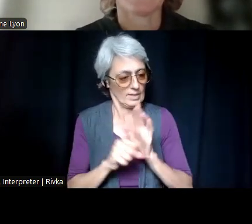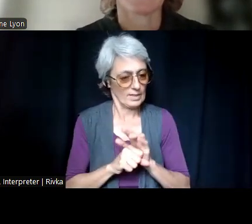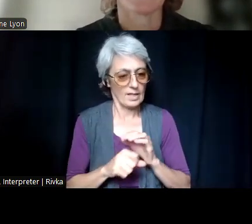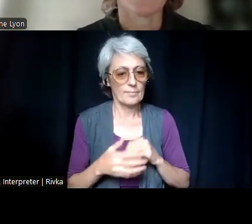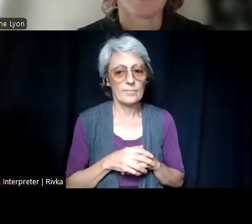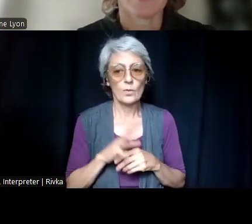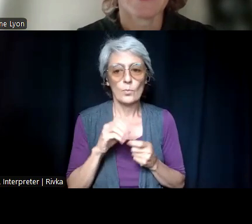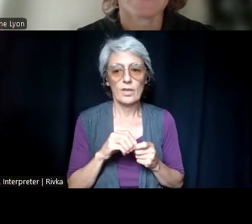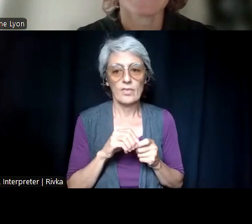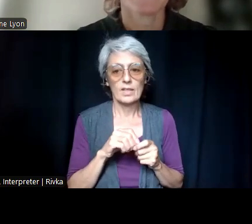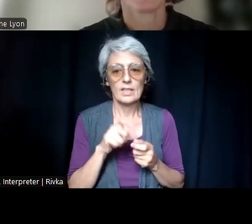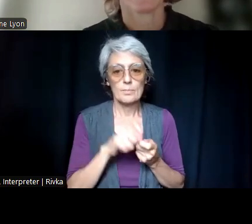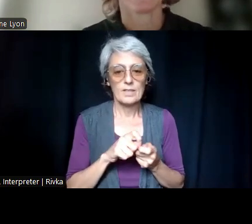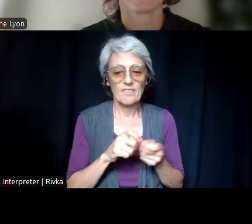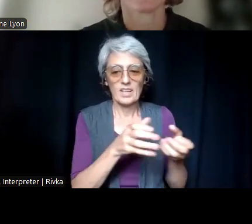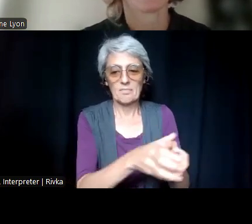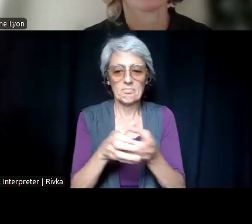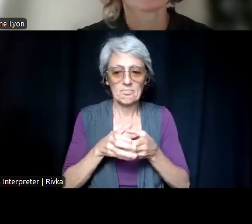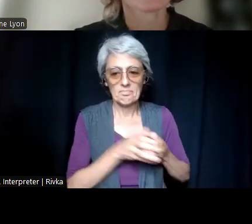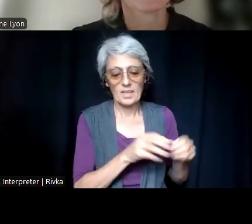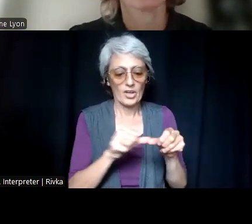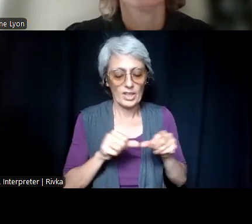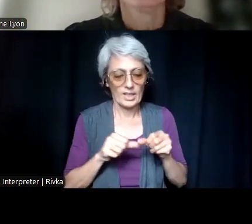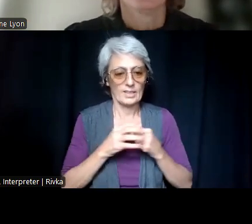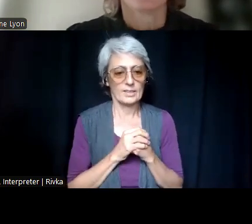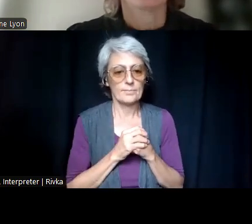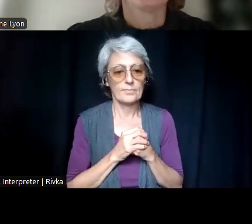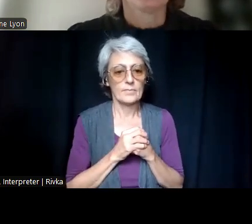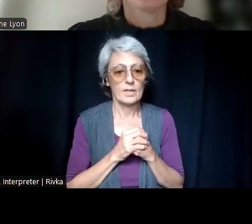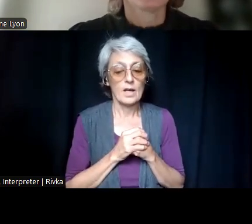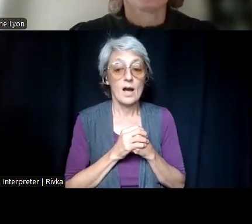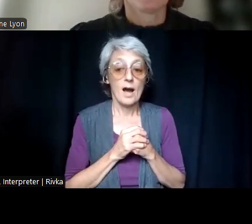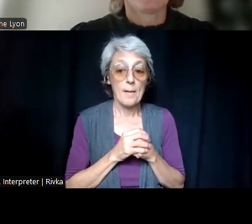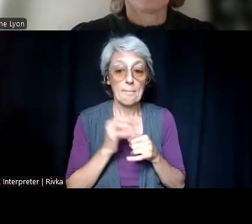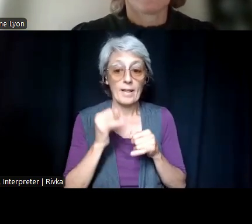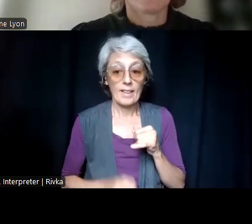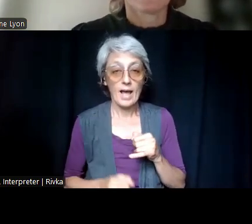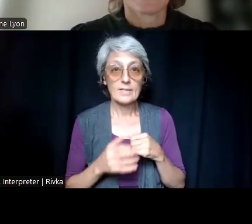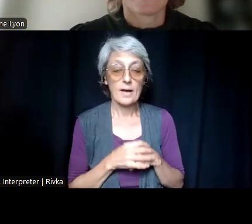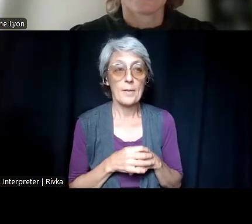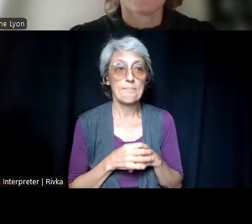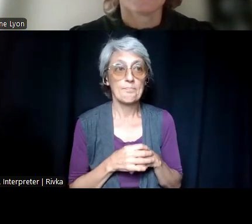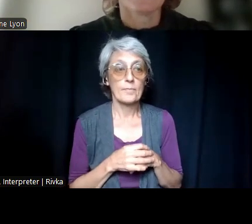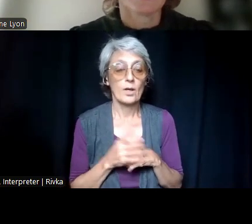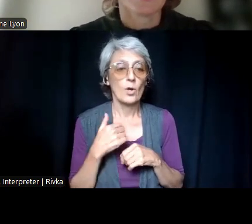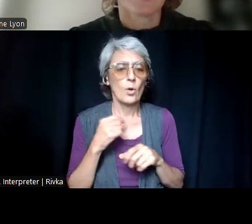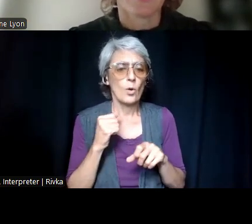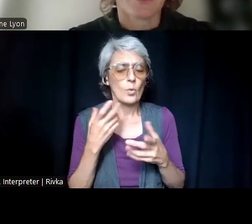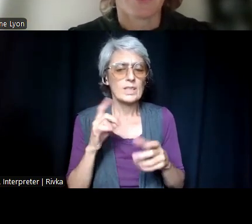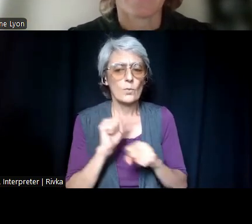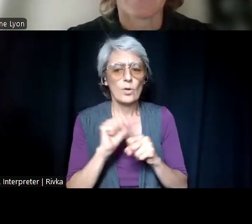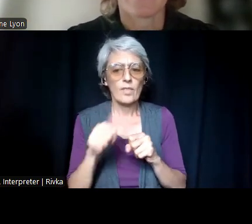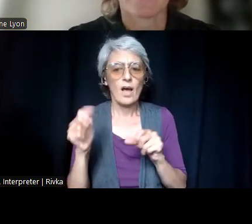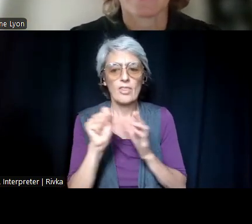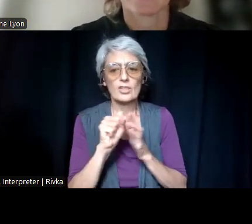designated catchment areas. And then lastly, we worked with the other state agencies,